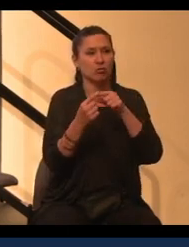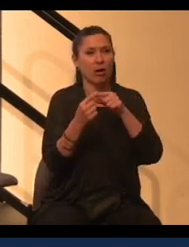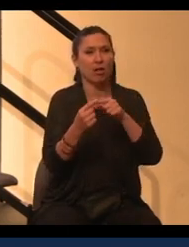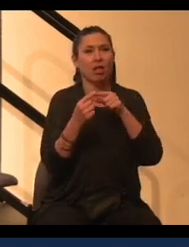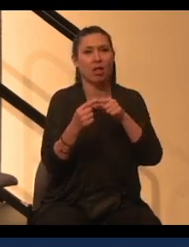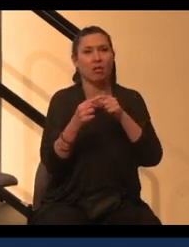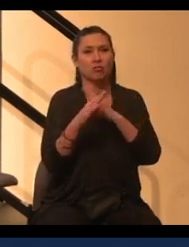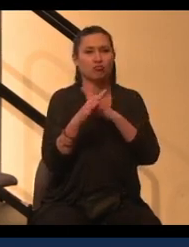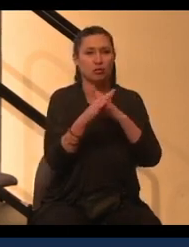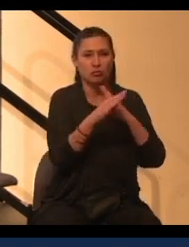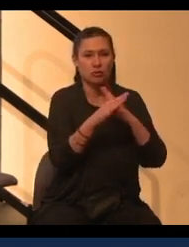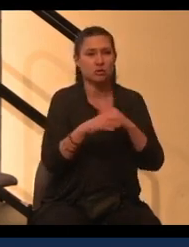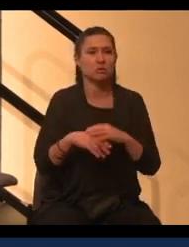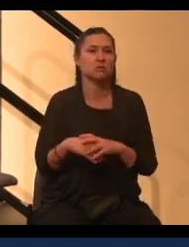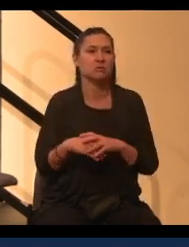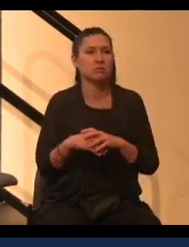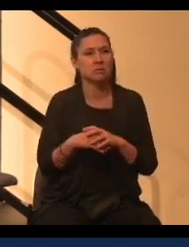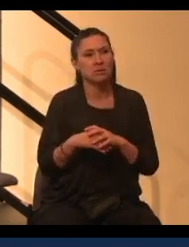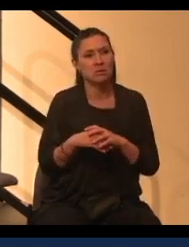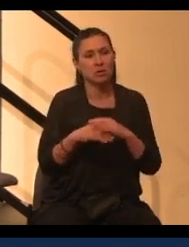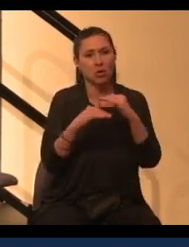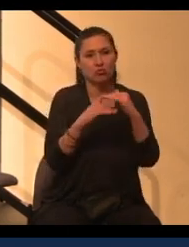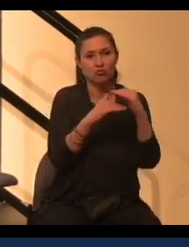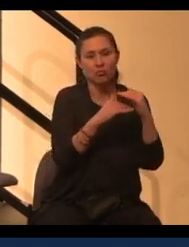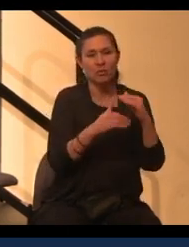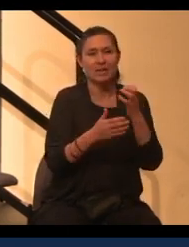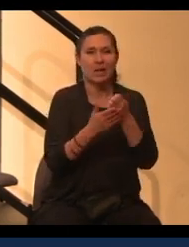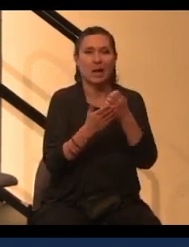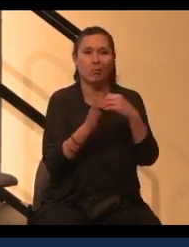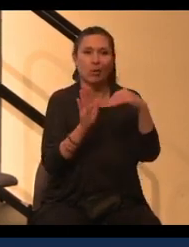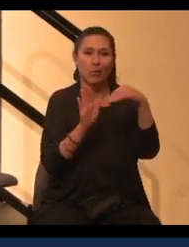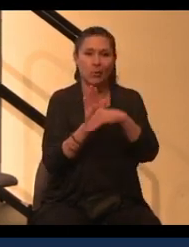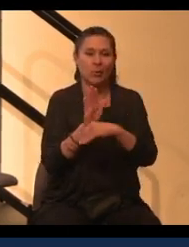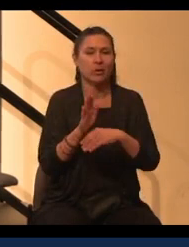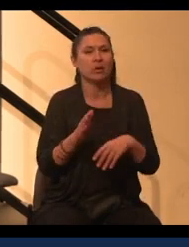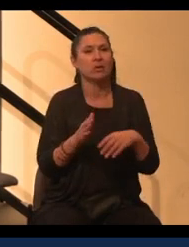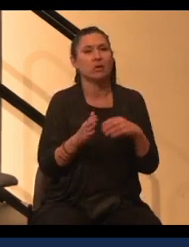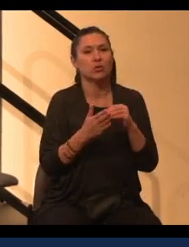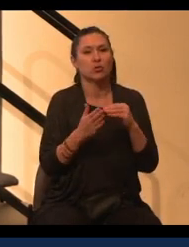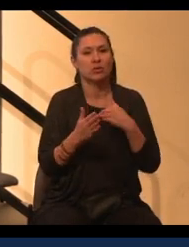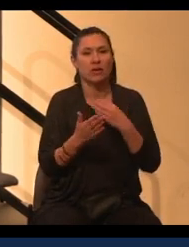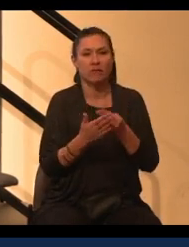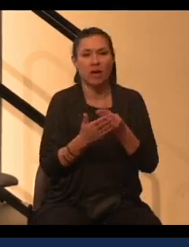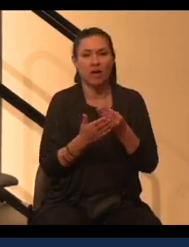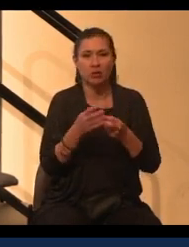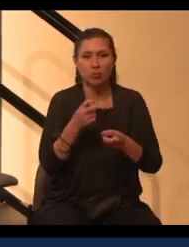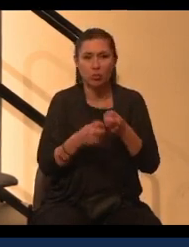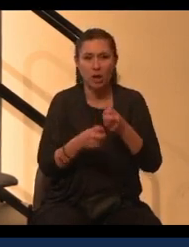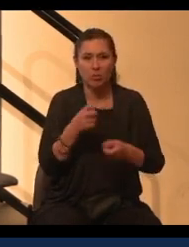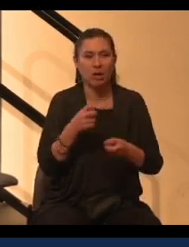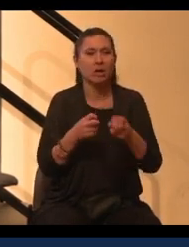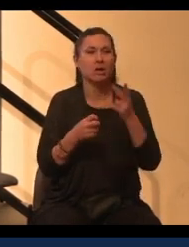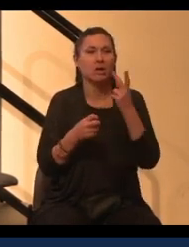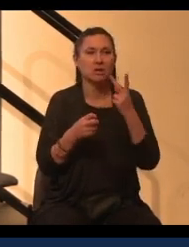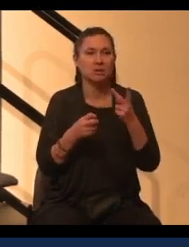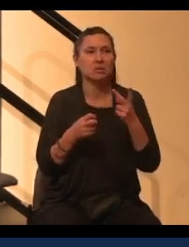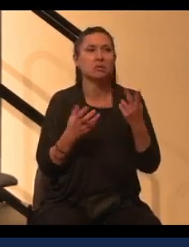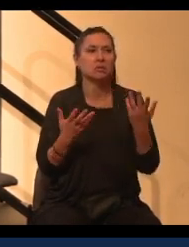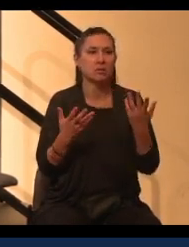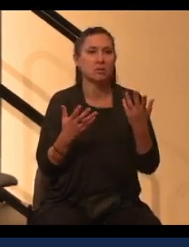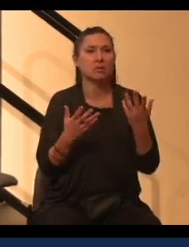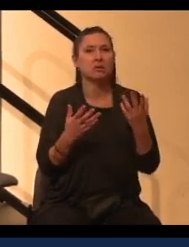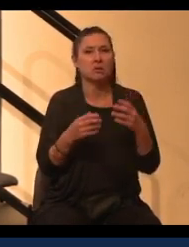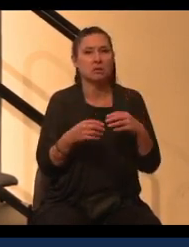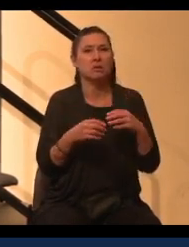restrictions and regulations, economic downturn, financial hardship for some of our students. So now we're seeing a little bit more of again,